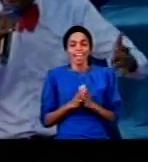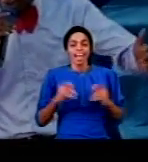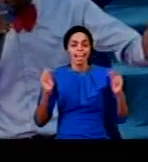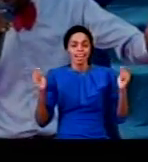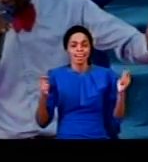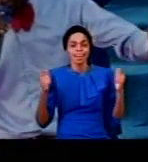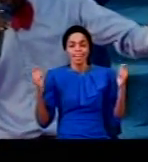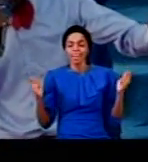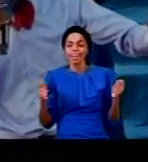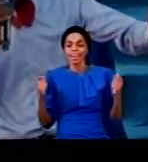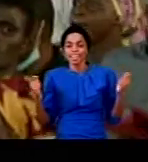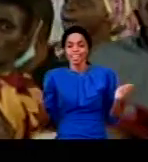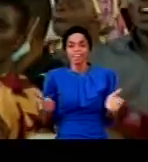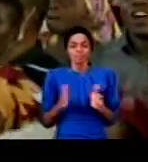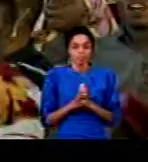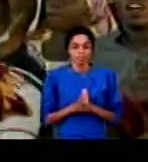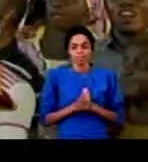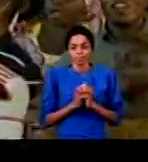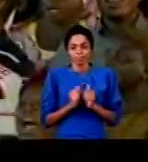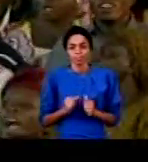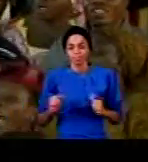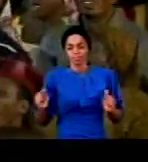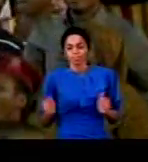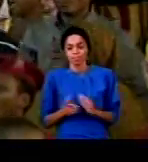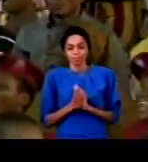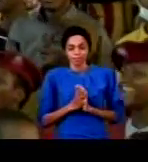Oh, children of God,